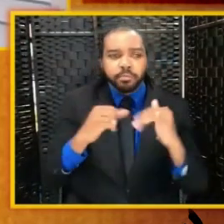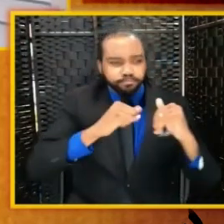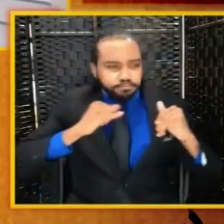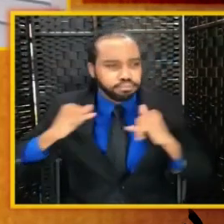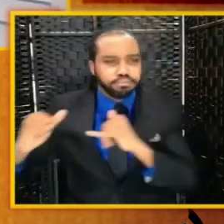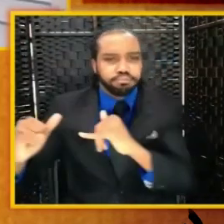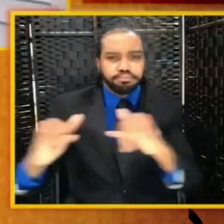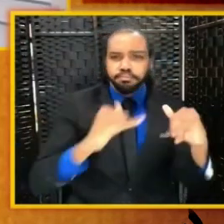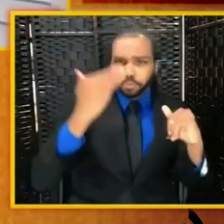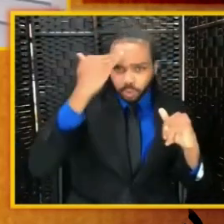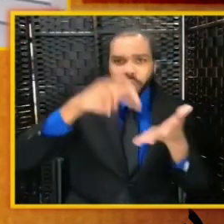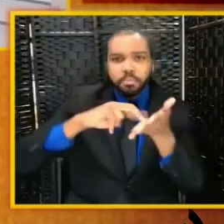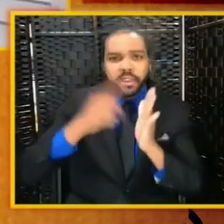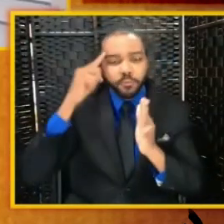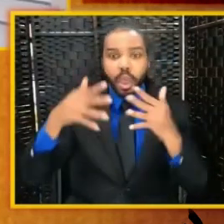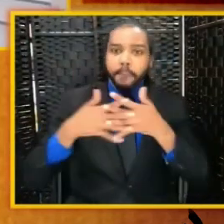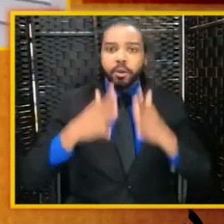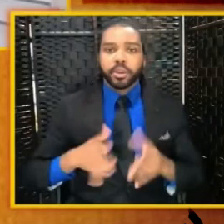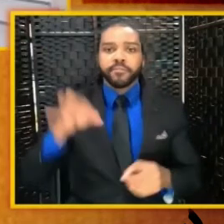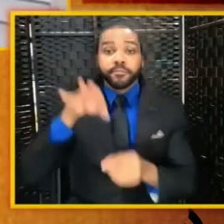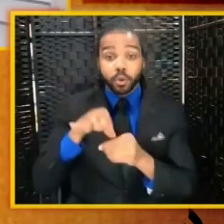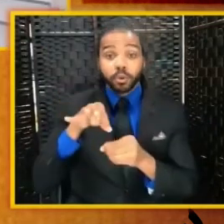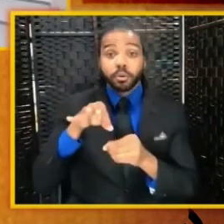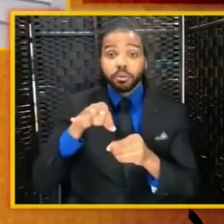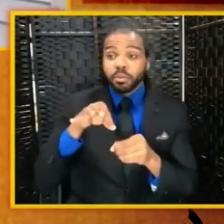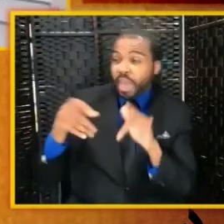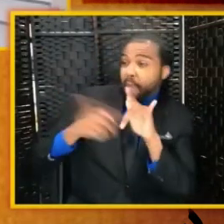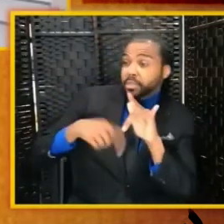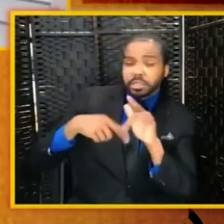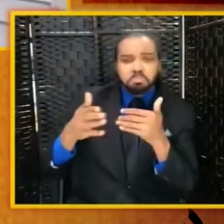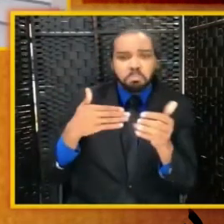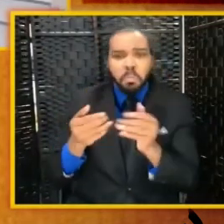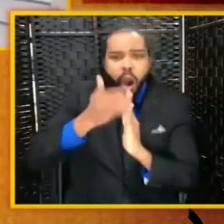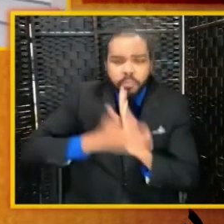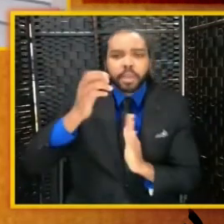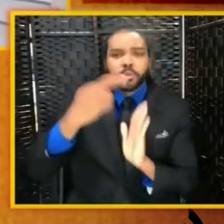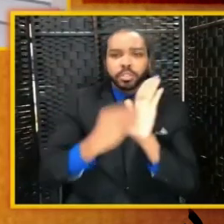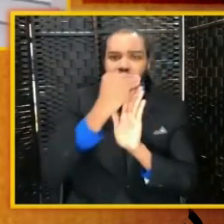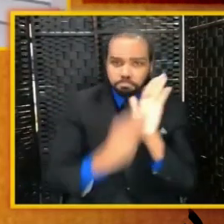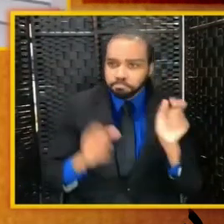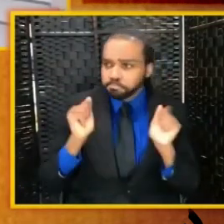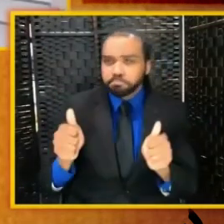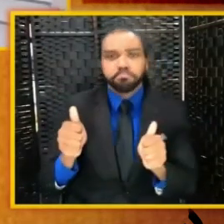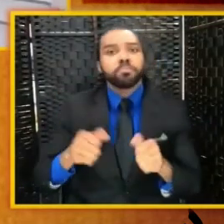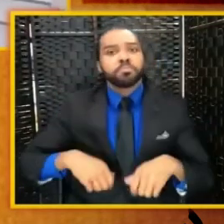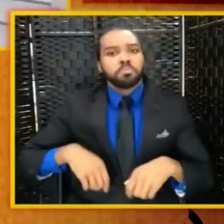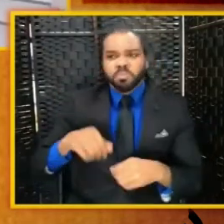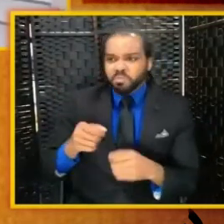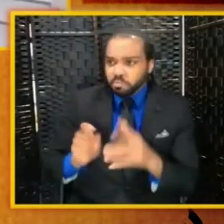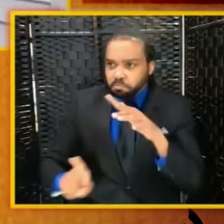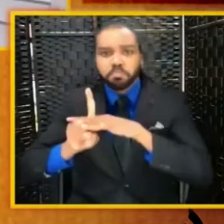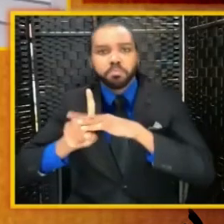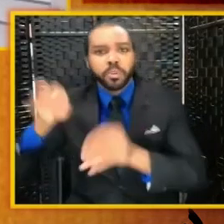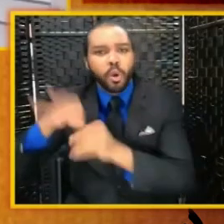it means to be an American voter. Voting absentee, automatic registration, in-person early voting, no matter where you